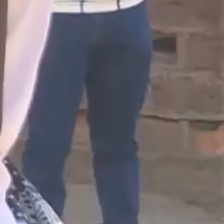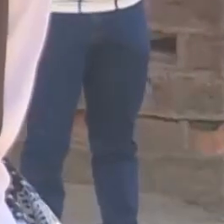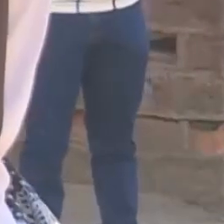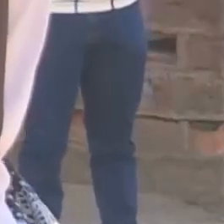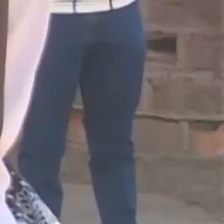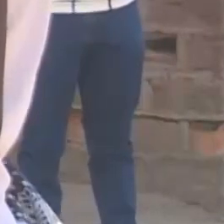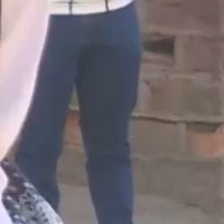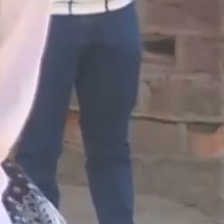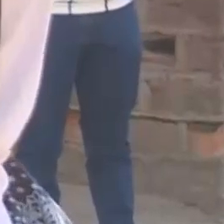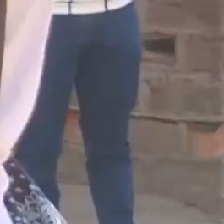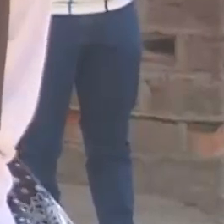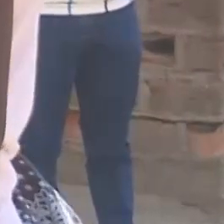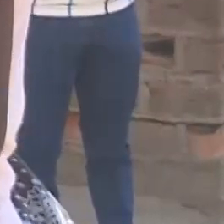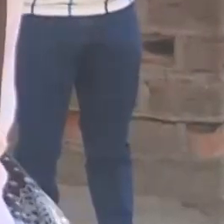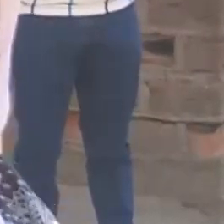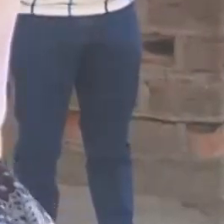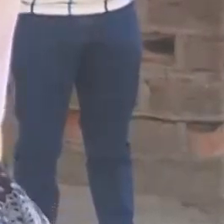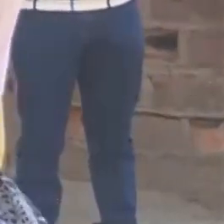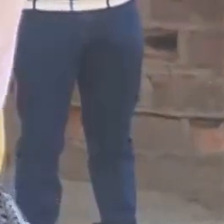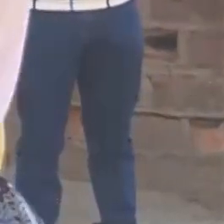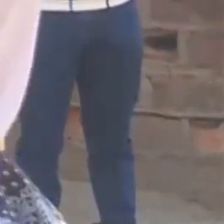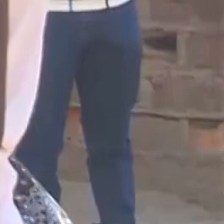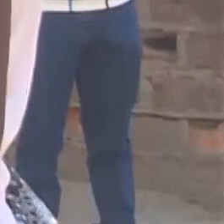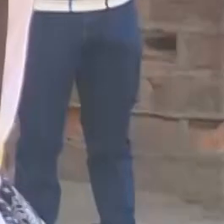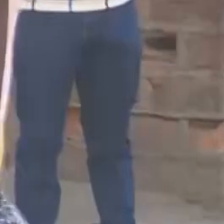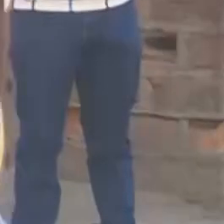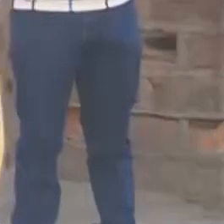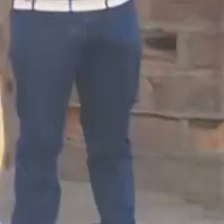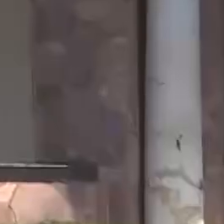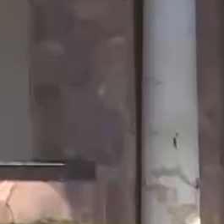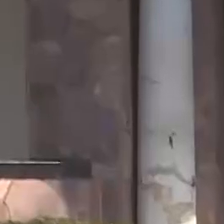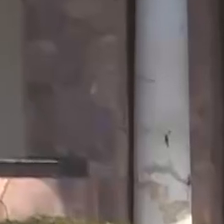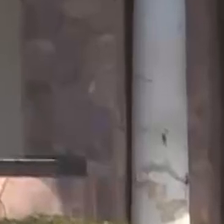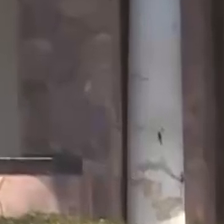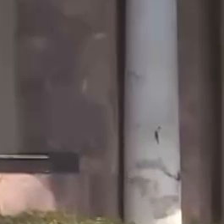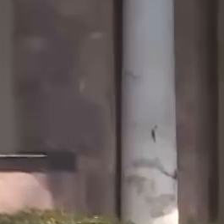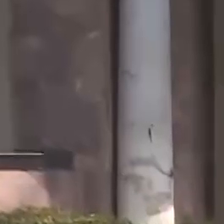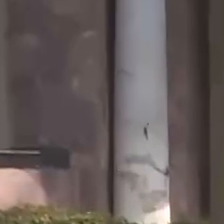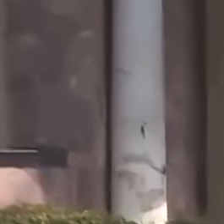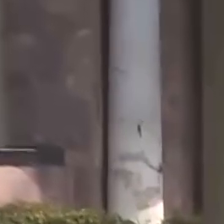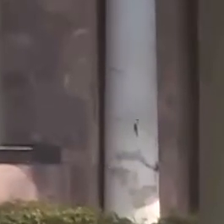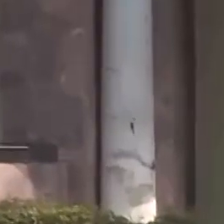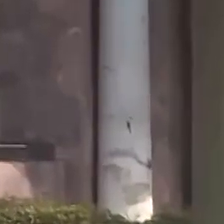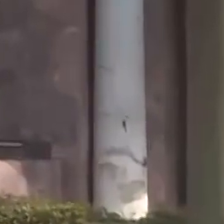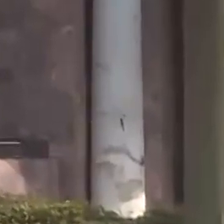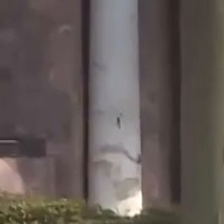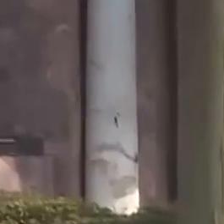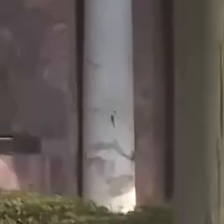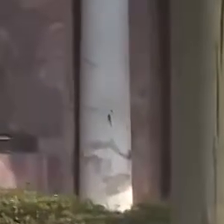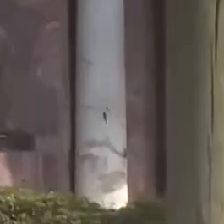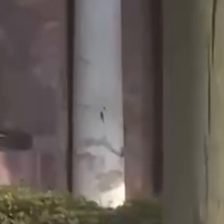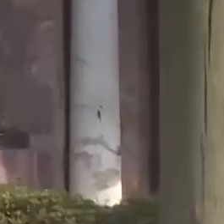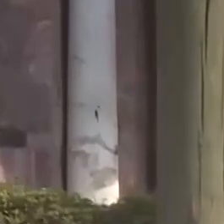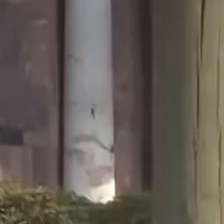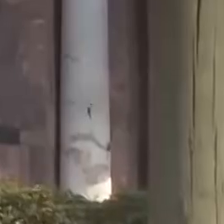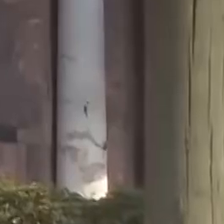recipients meet their immediate needs, but also empower them to invest in their future. Government has advised beneficiaries to use the social cash